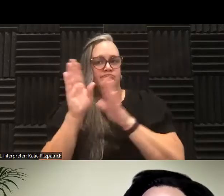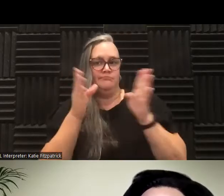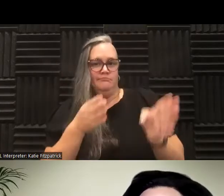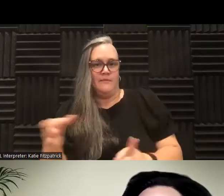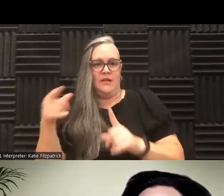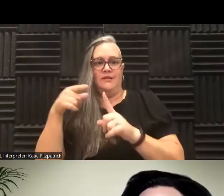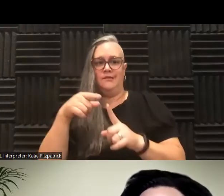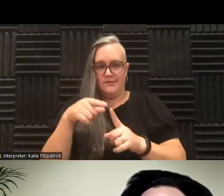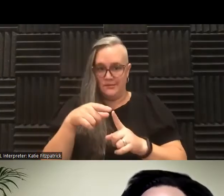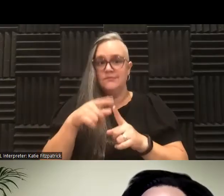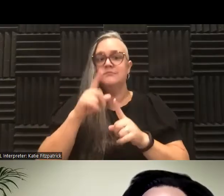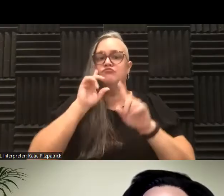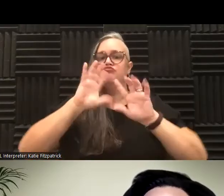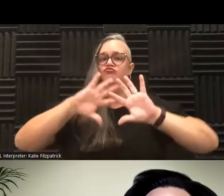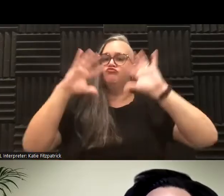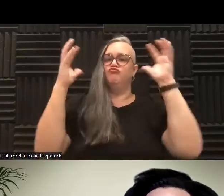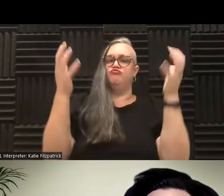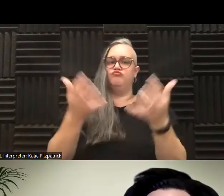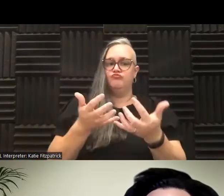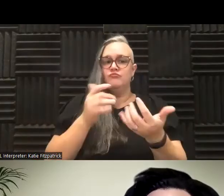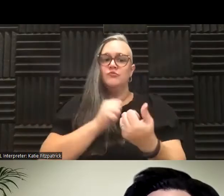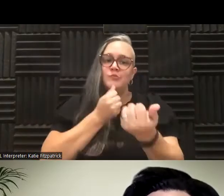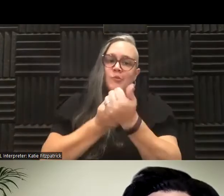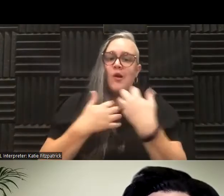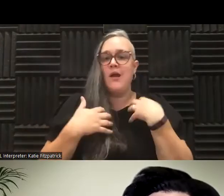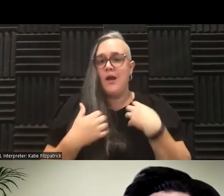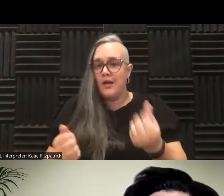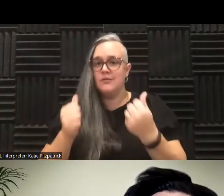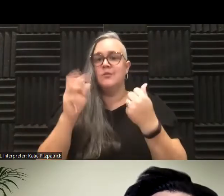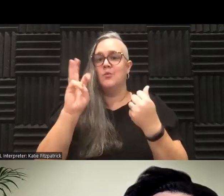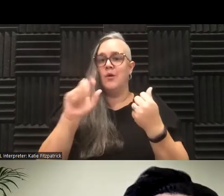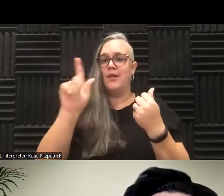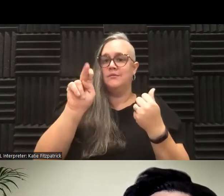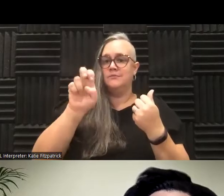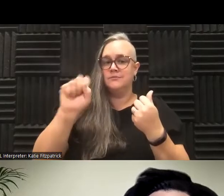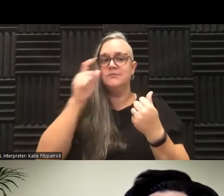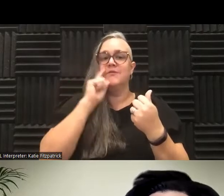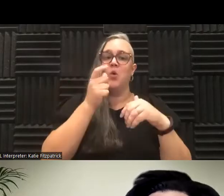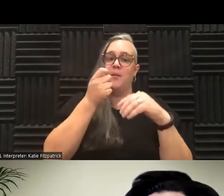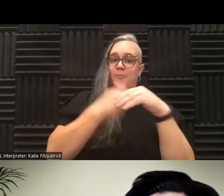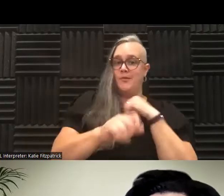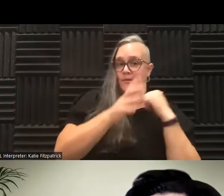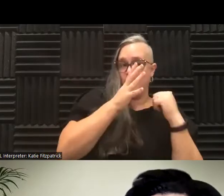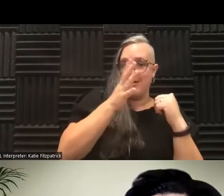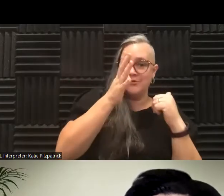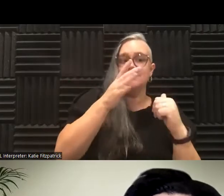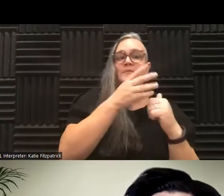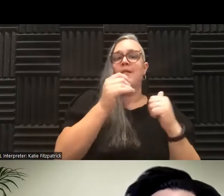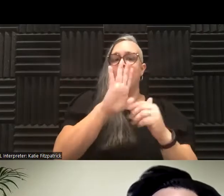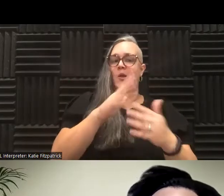basic holistic approach to supporting the health and well-being of birthing parents and their babies through addressing